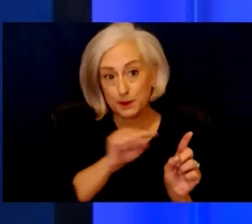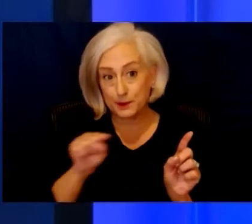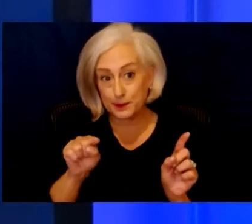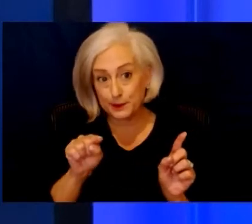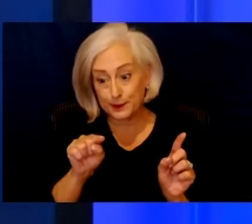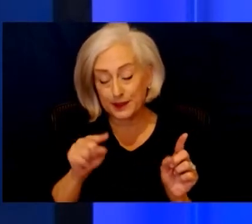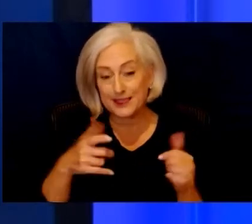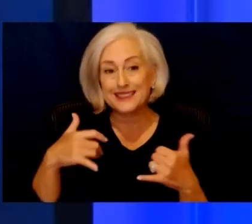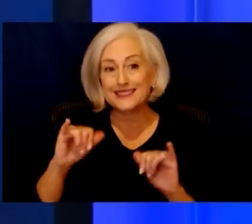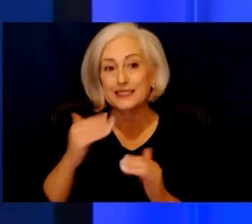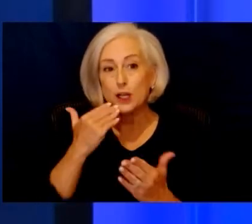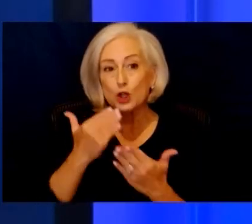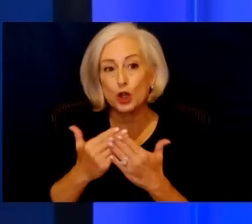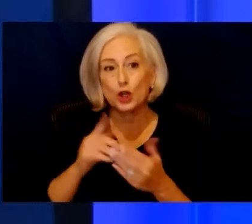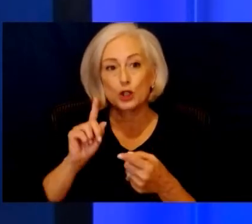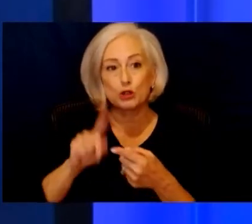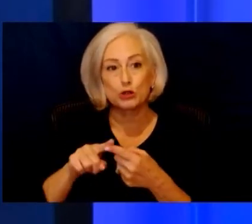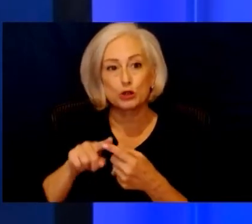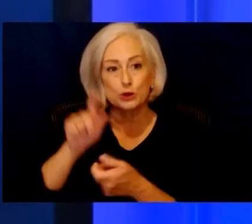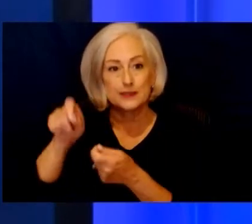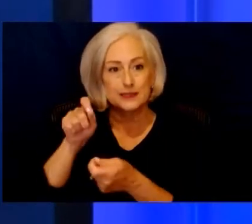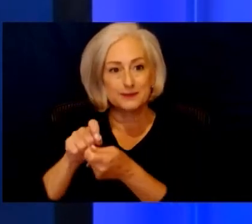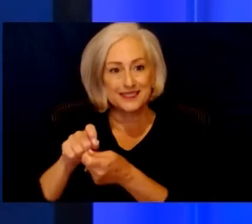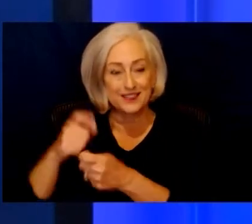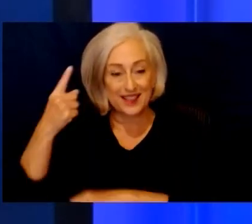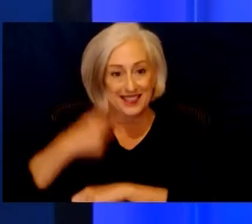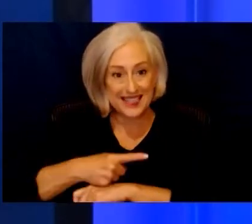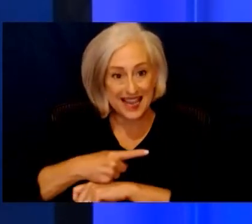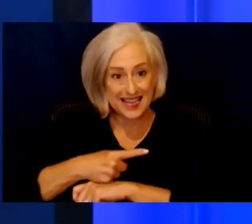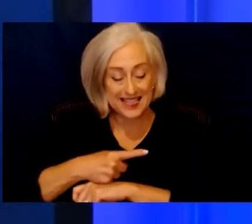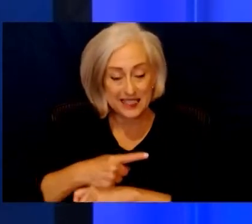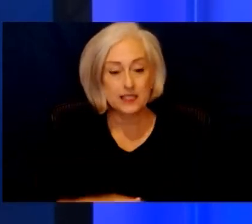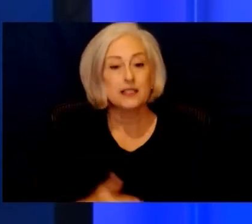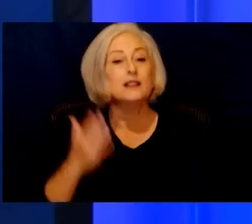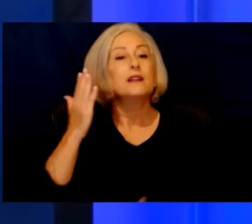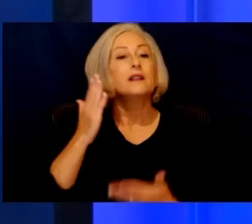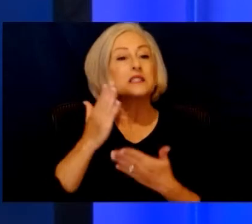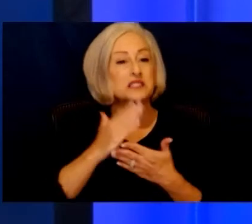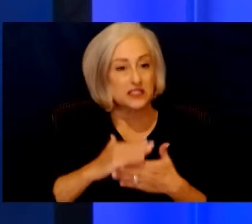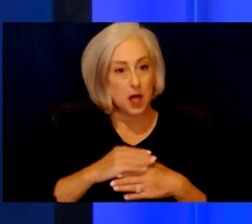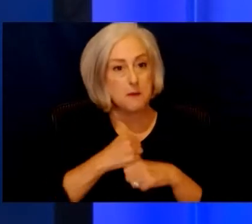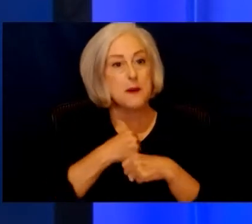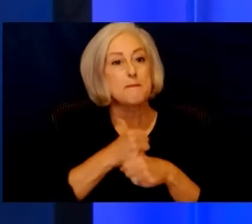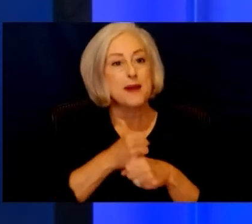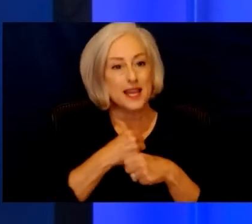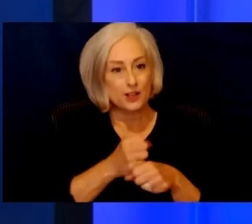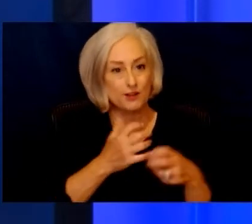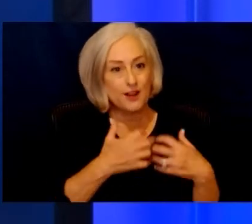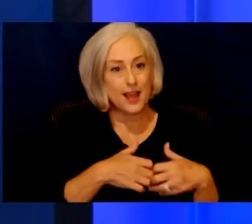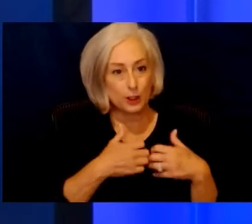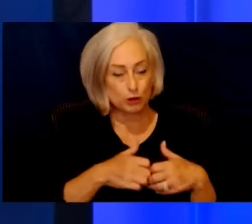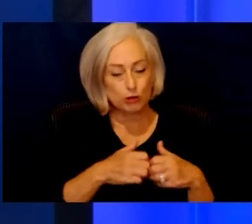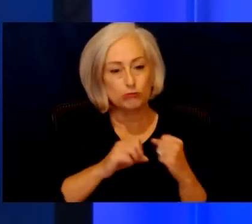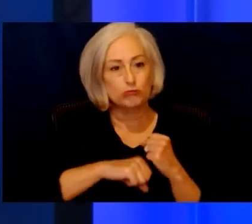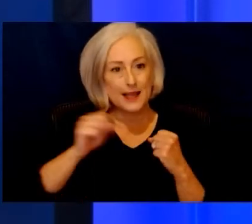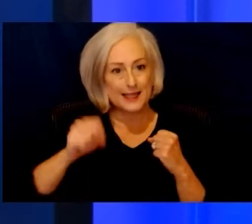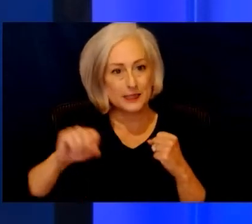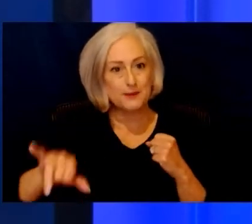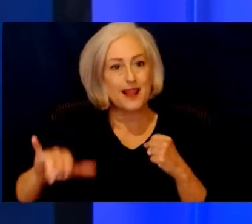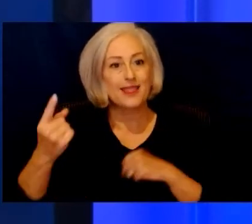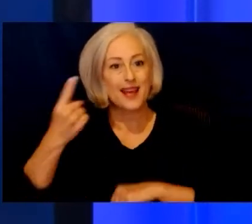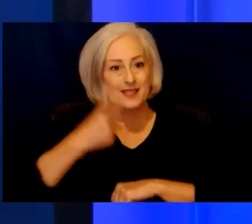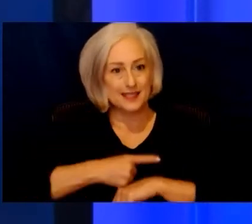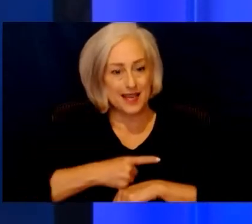manufacturers have extended those expiration dates. So I think it is on a case-by-case basis, depending